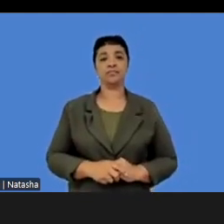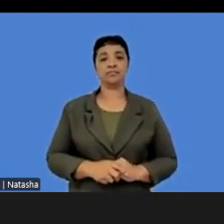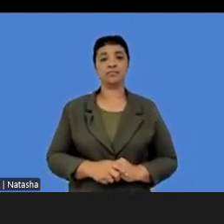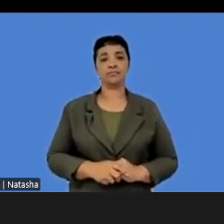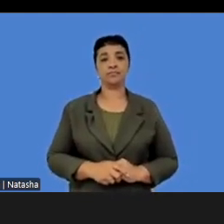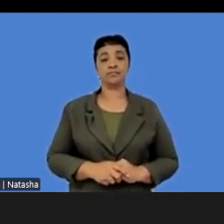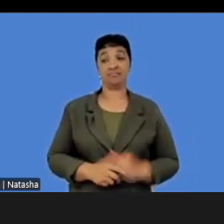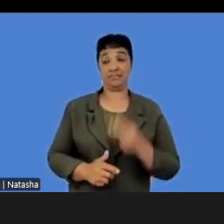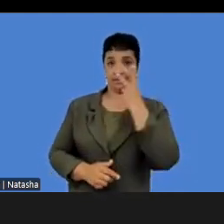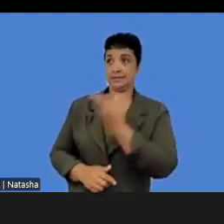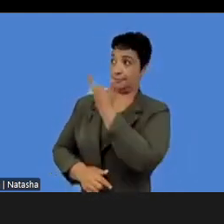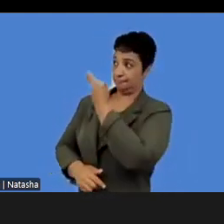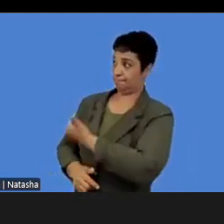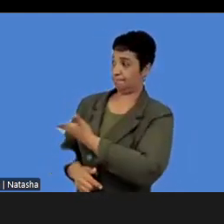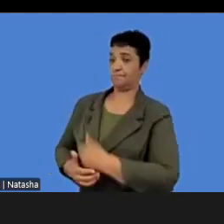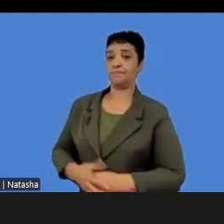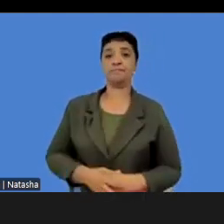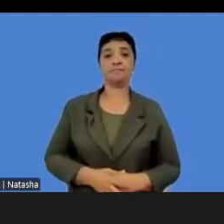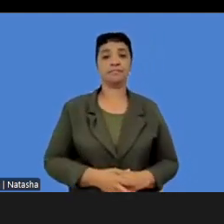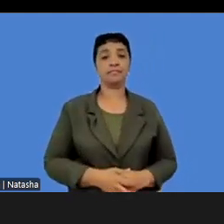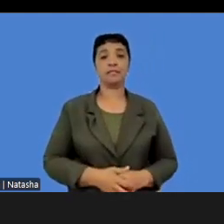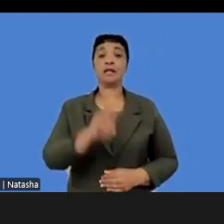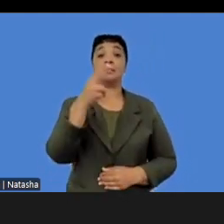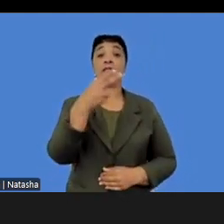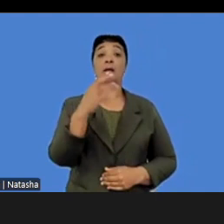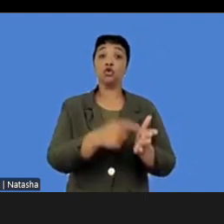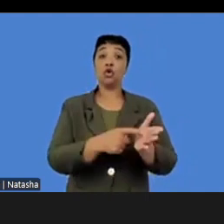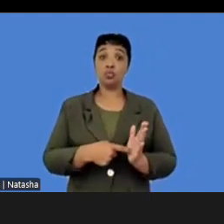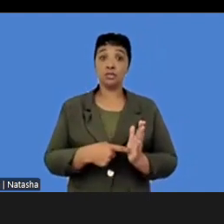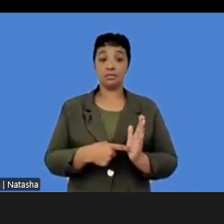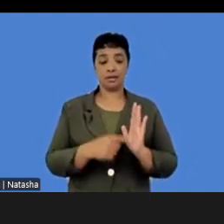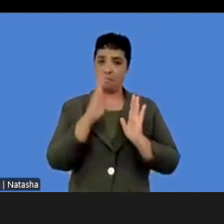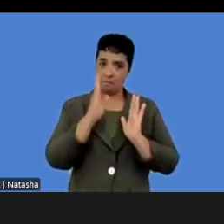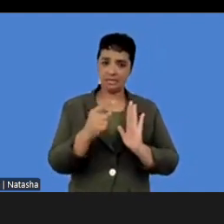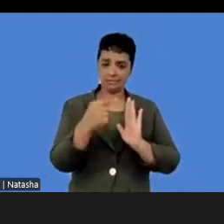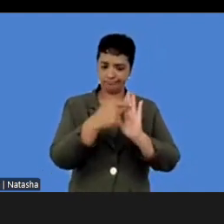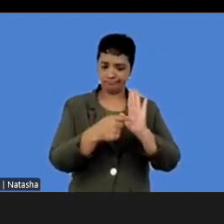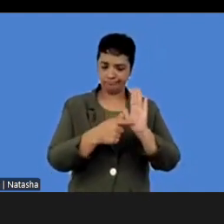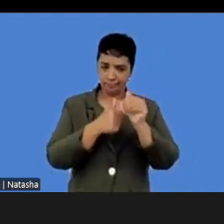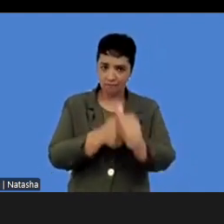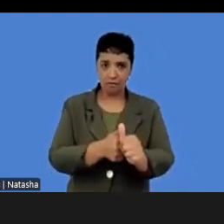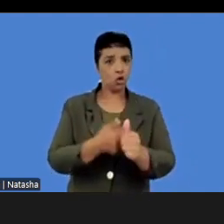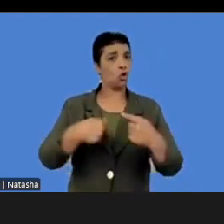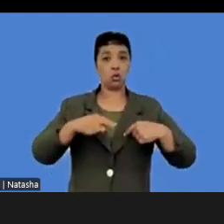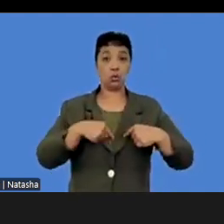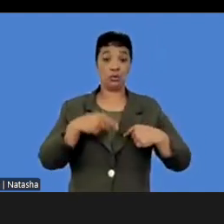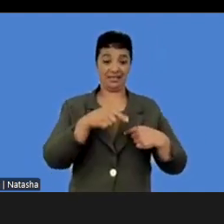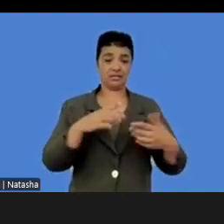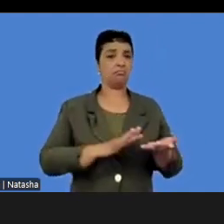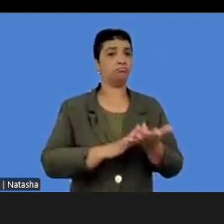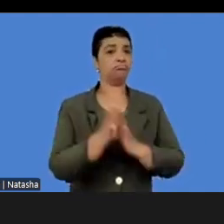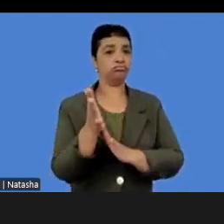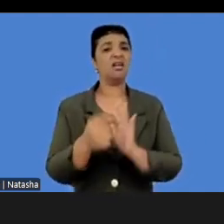WHO highlights that were not followed in this tragedy, and that's something that we can learn from. These are